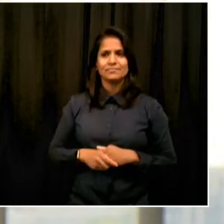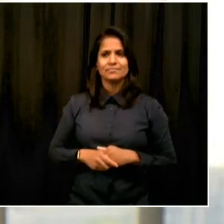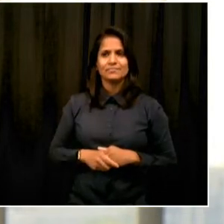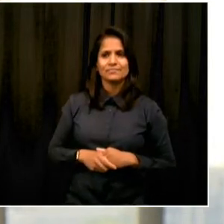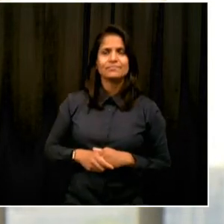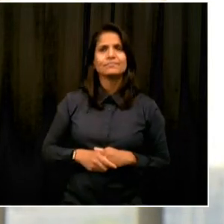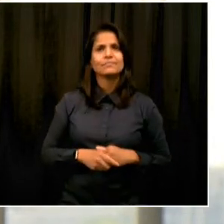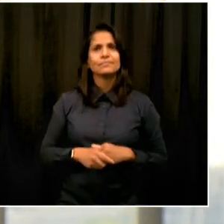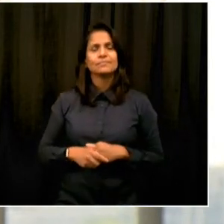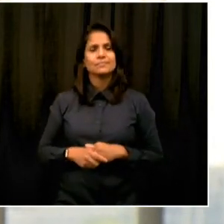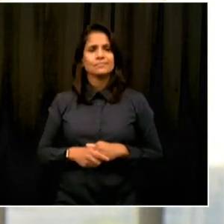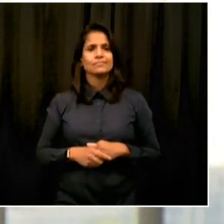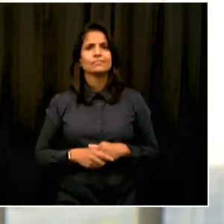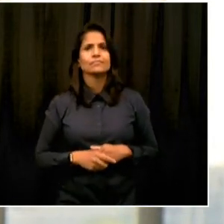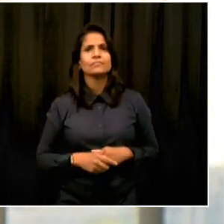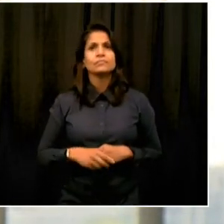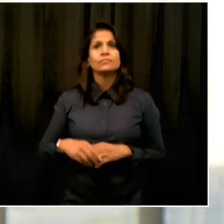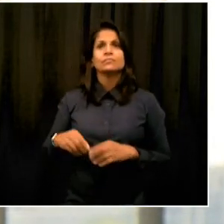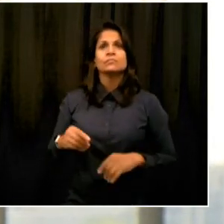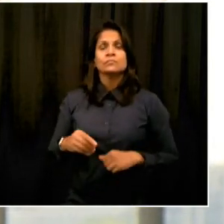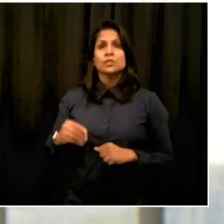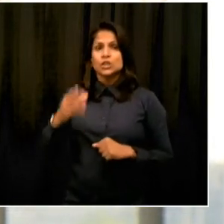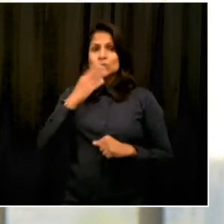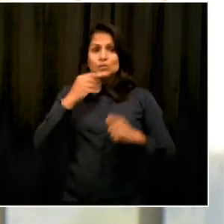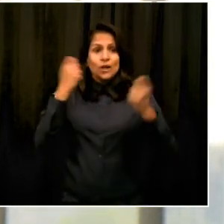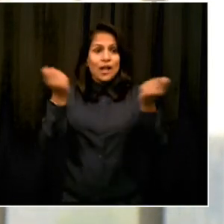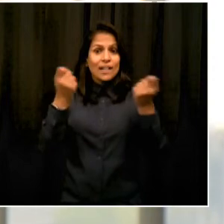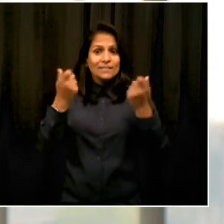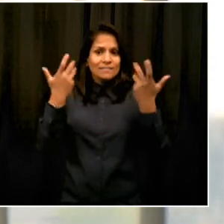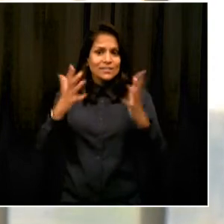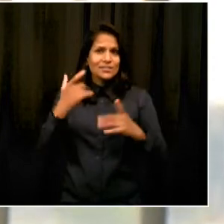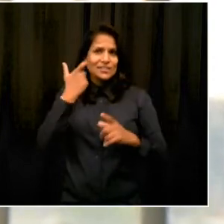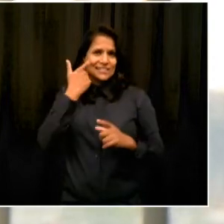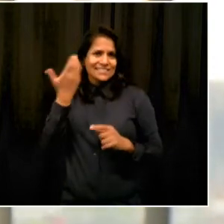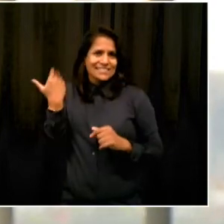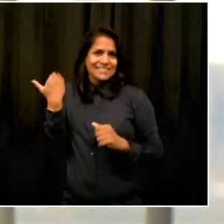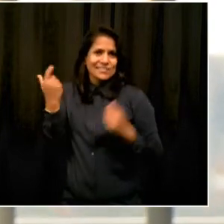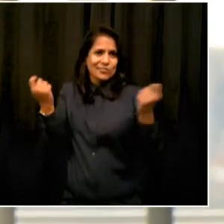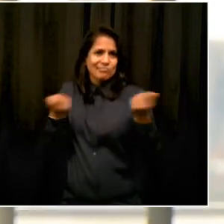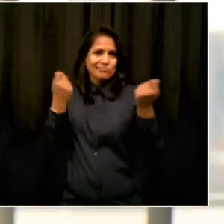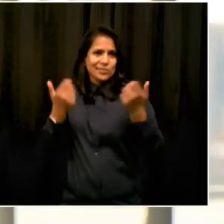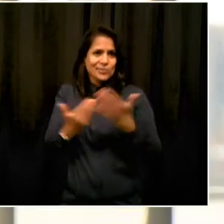you expect the positivity rate to rise, as we test going forward?